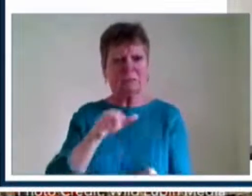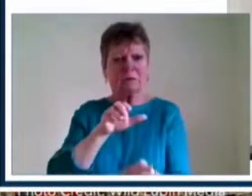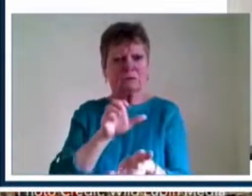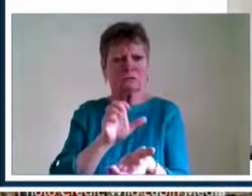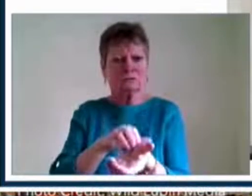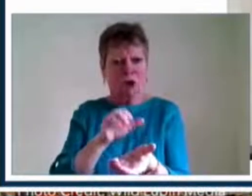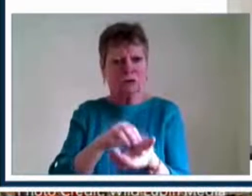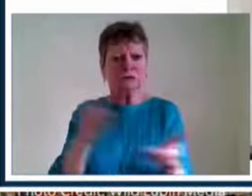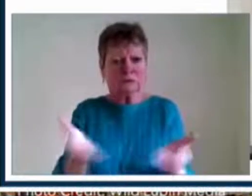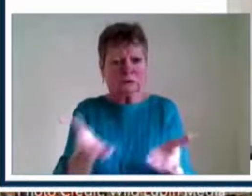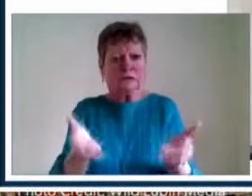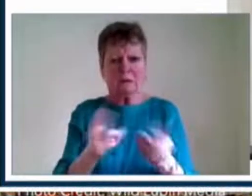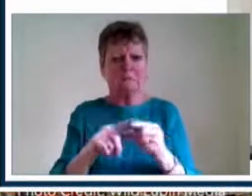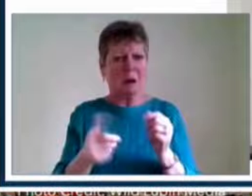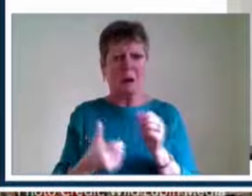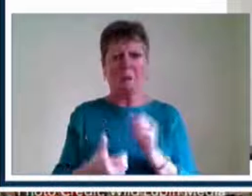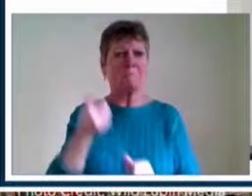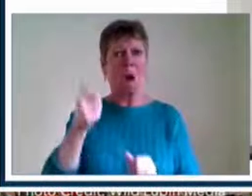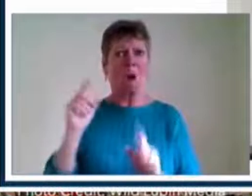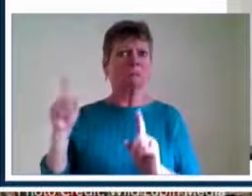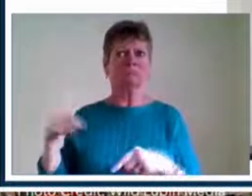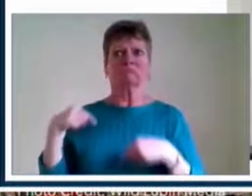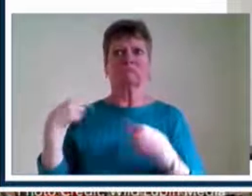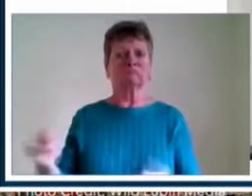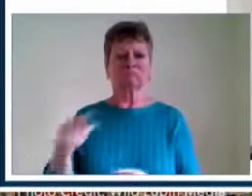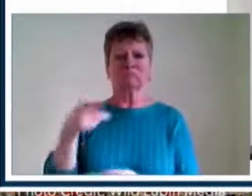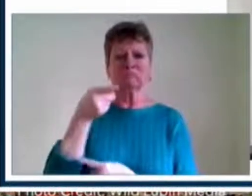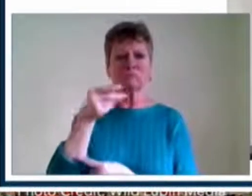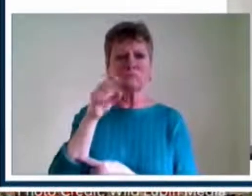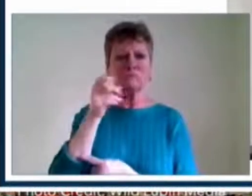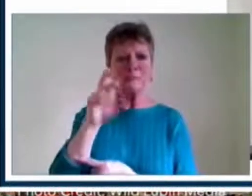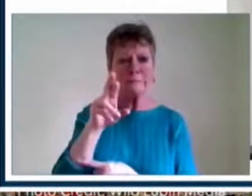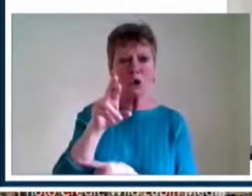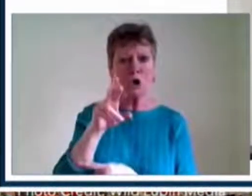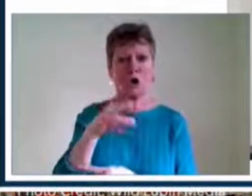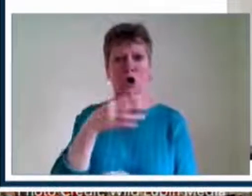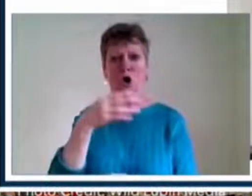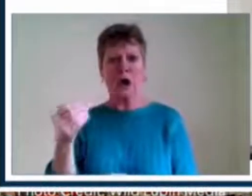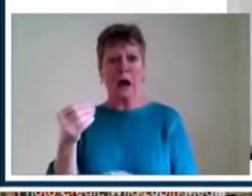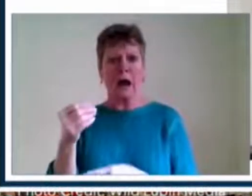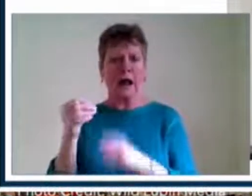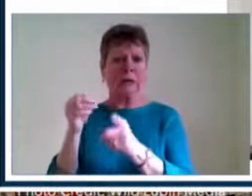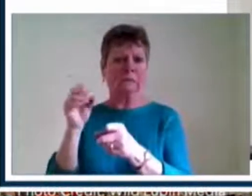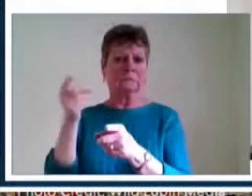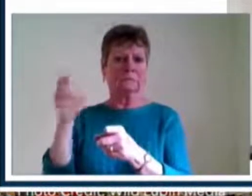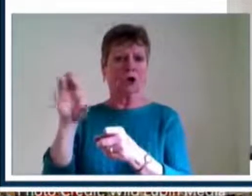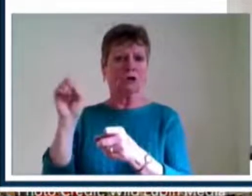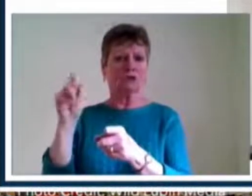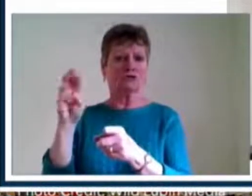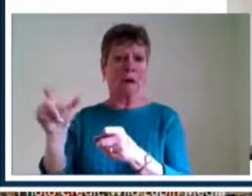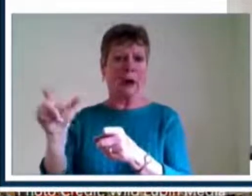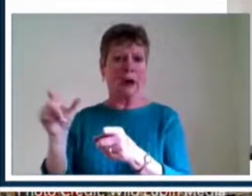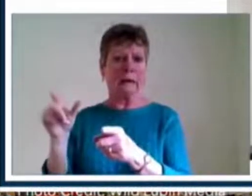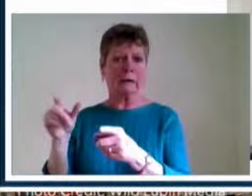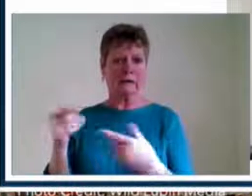it's been Dr. Strang and the Premier of the province, and I'm now the third Premier that's done these with Dr. Strang,